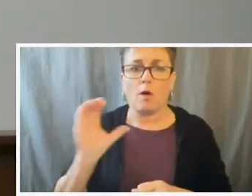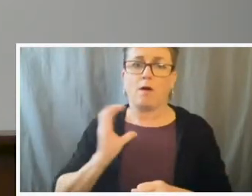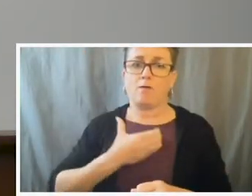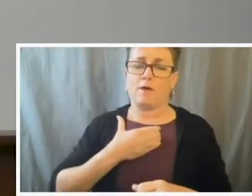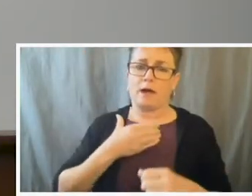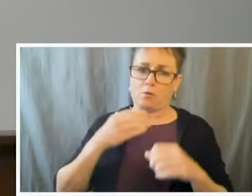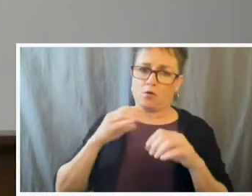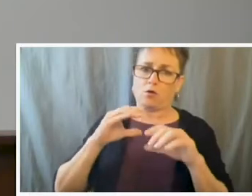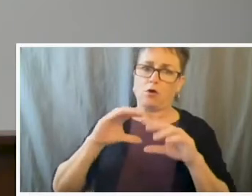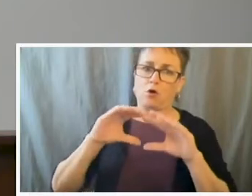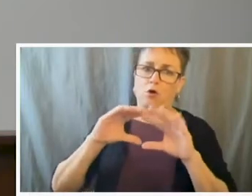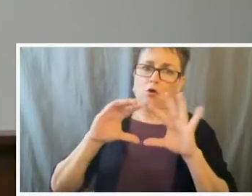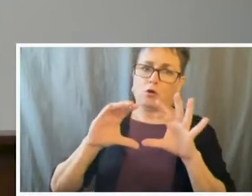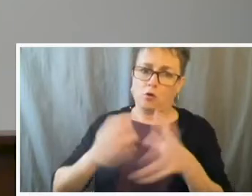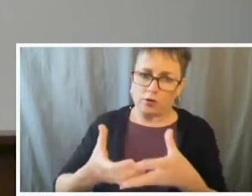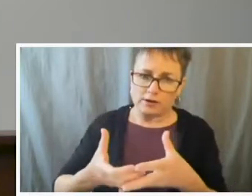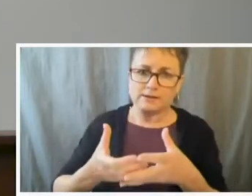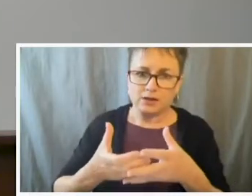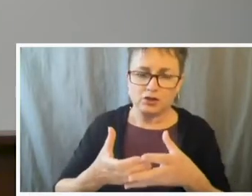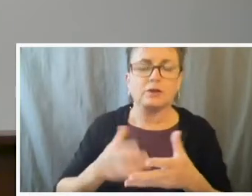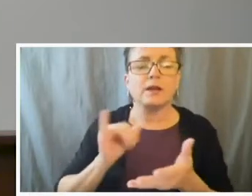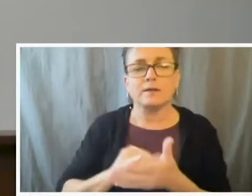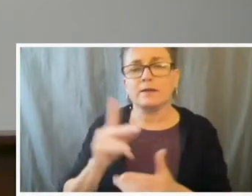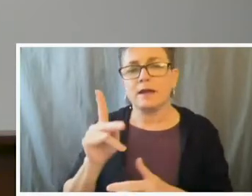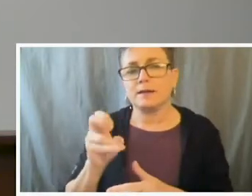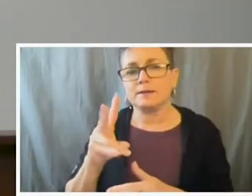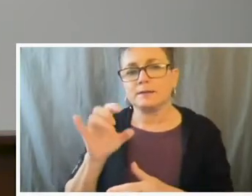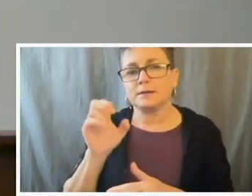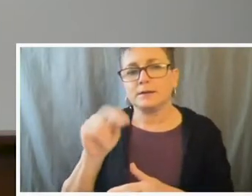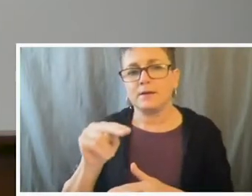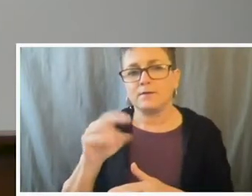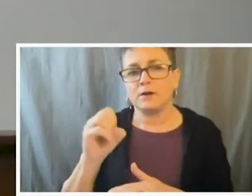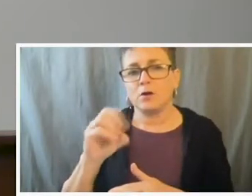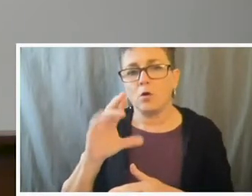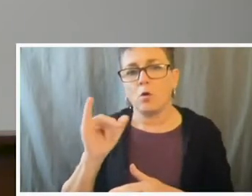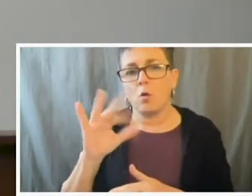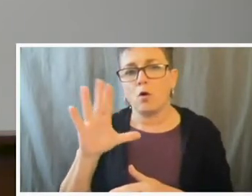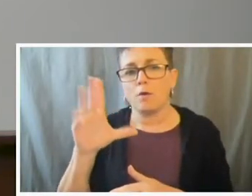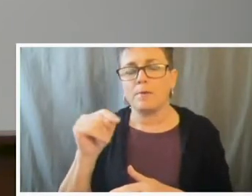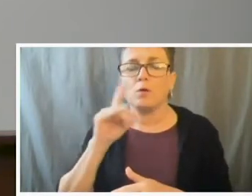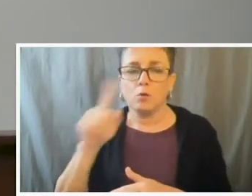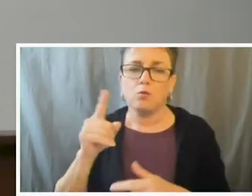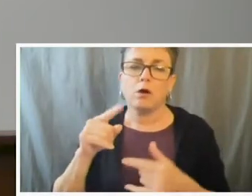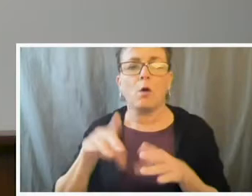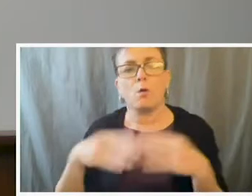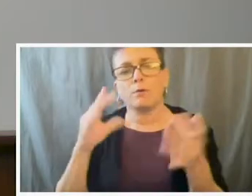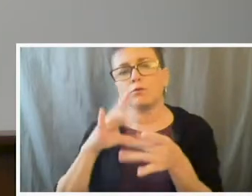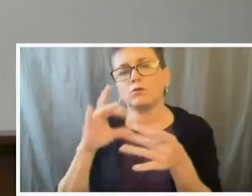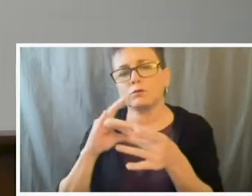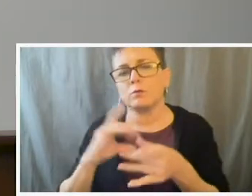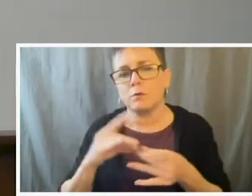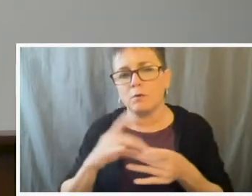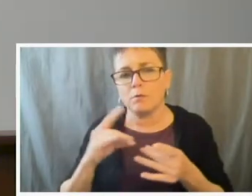welcome to the podium our President and CEO, Kevin Corbett, to provide opening remarks and officially kick off our forum today.